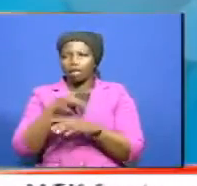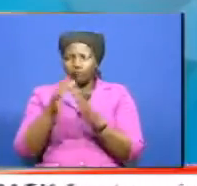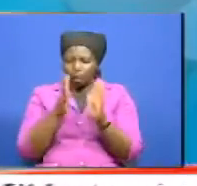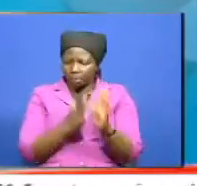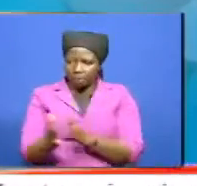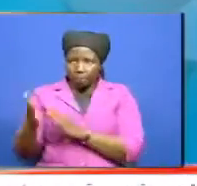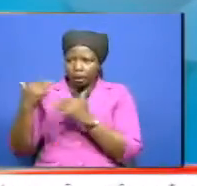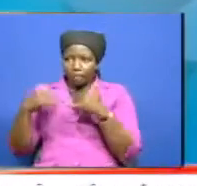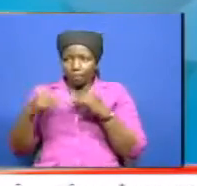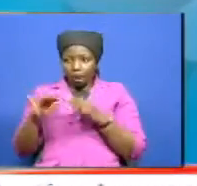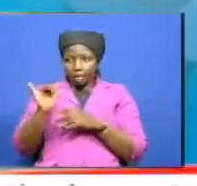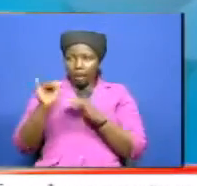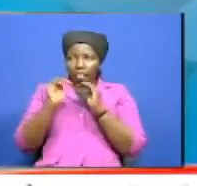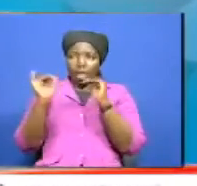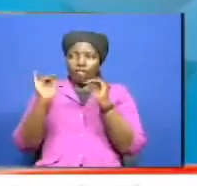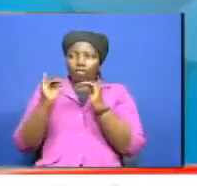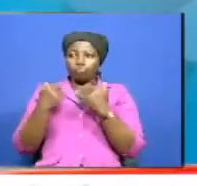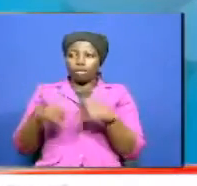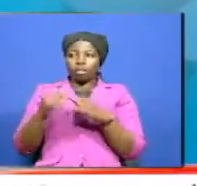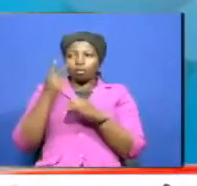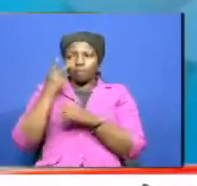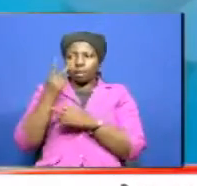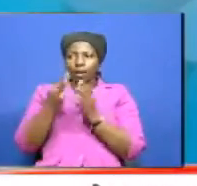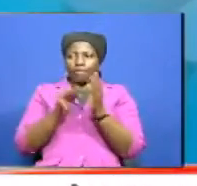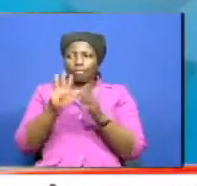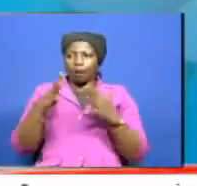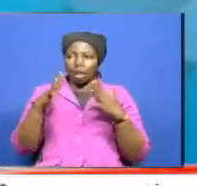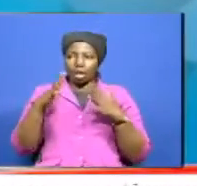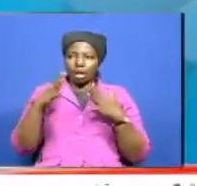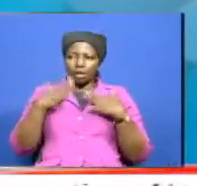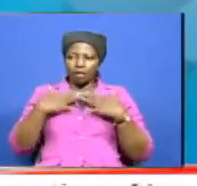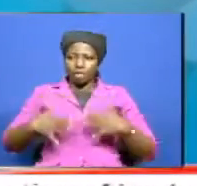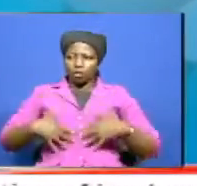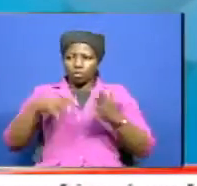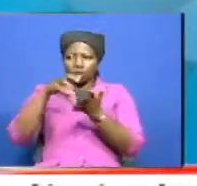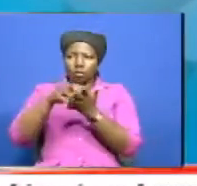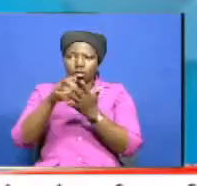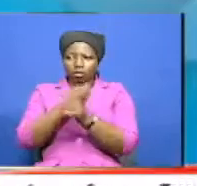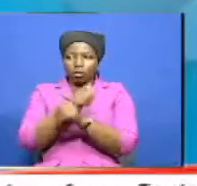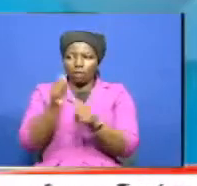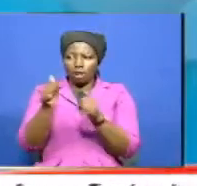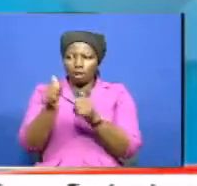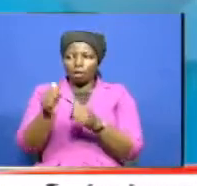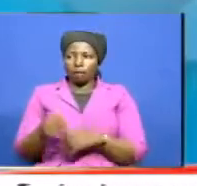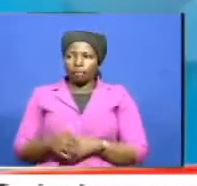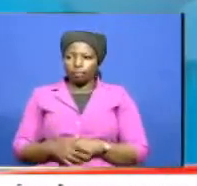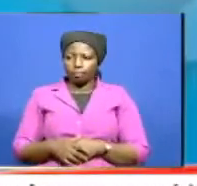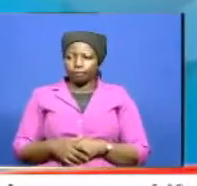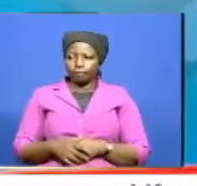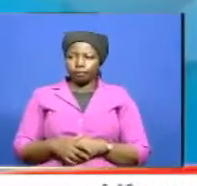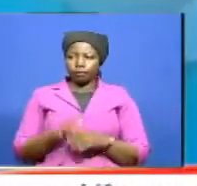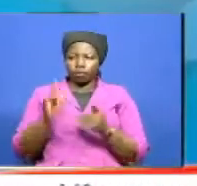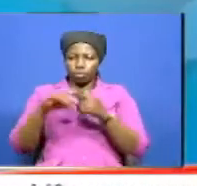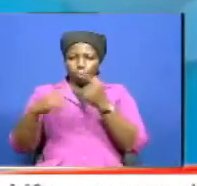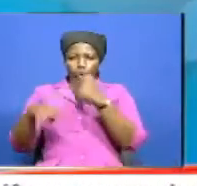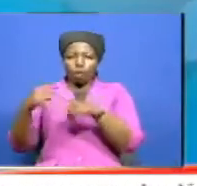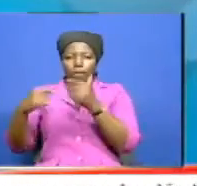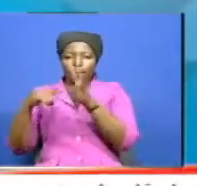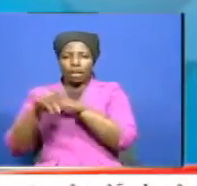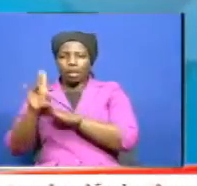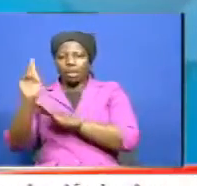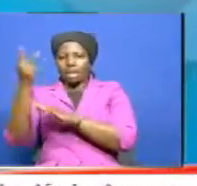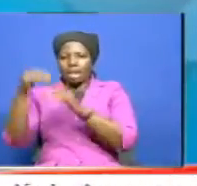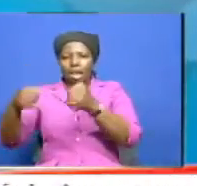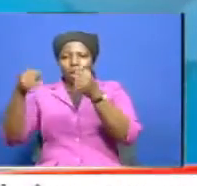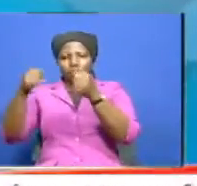particular level in terms of strength, physical conditioning, to be able to withstand the physicality of Kenya Cup? Is there such a big divide between